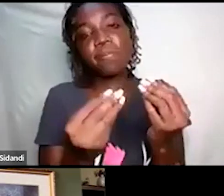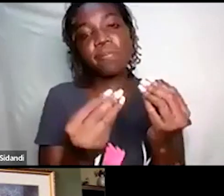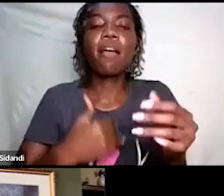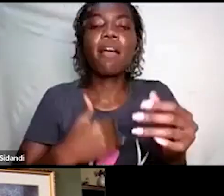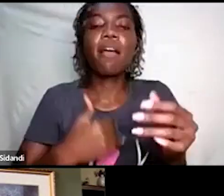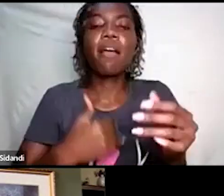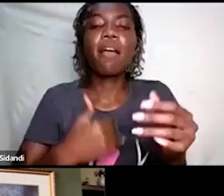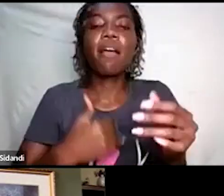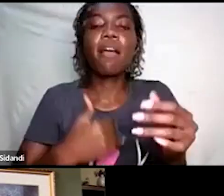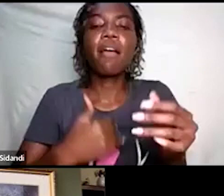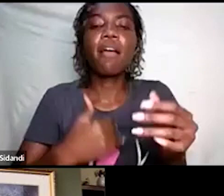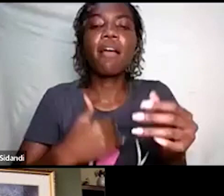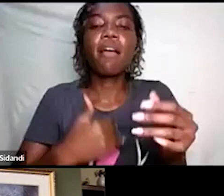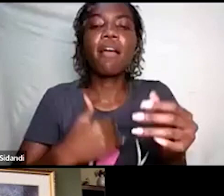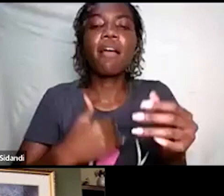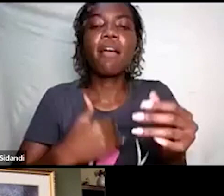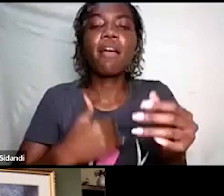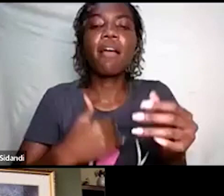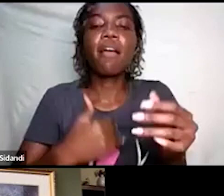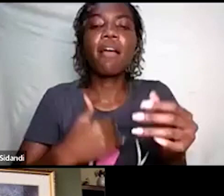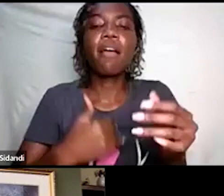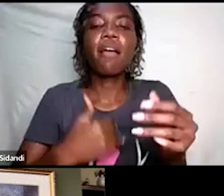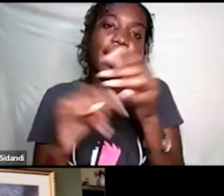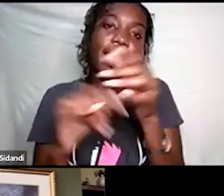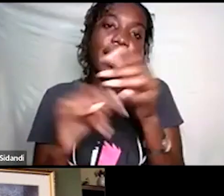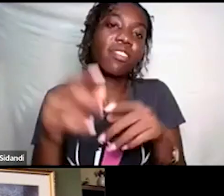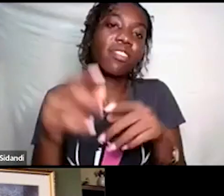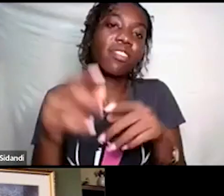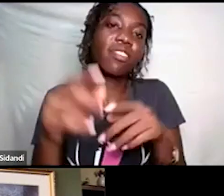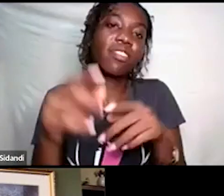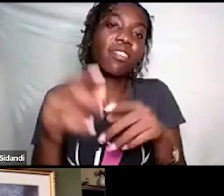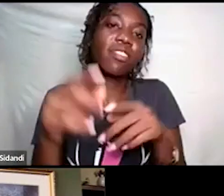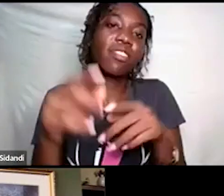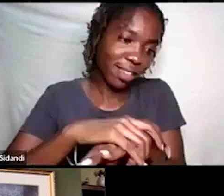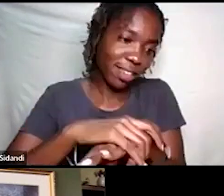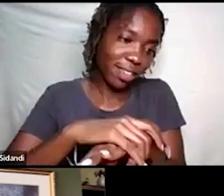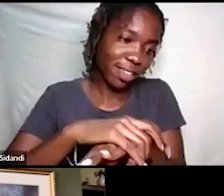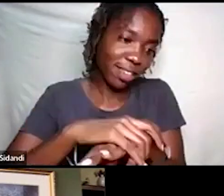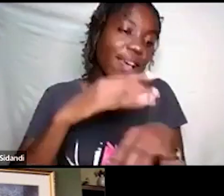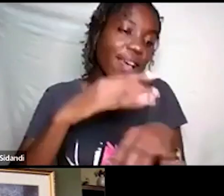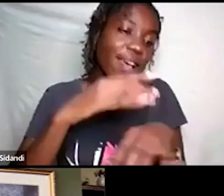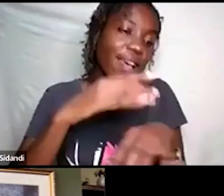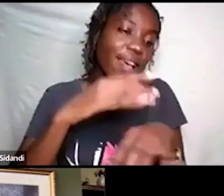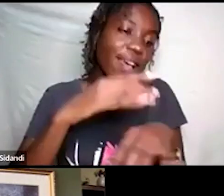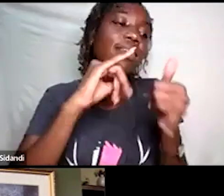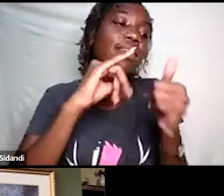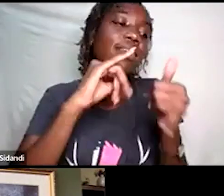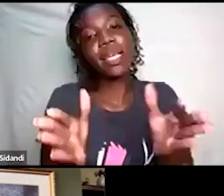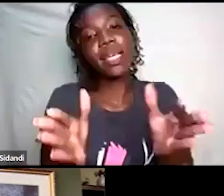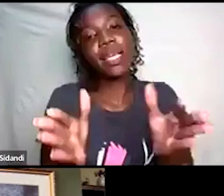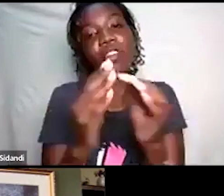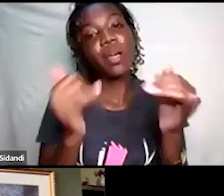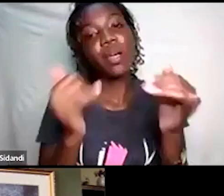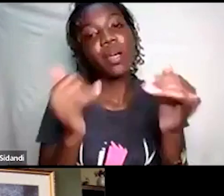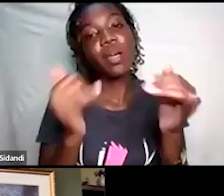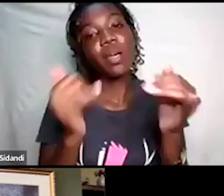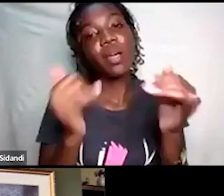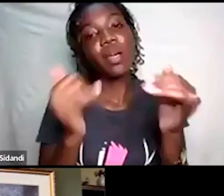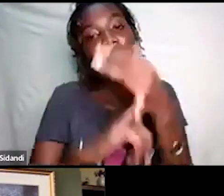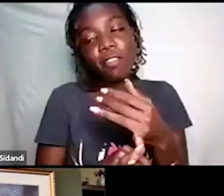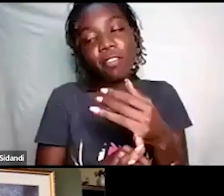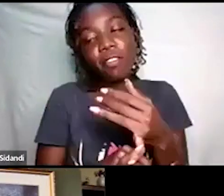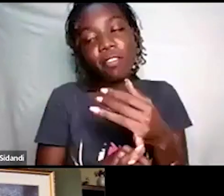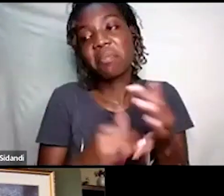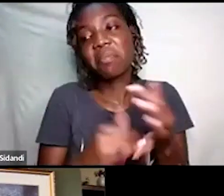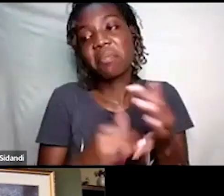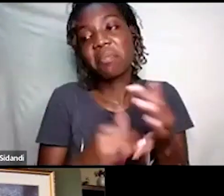you find that the husband maybe is a manager and the wife is of a lower level. Then the lady